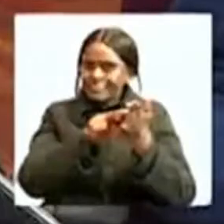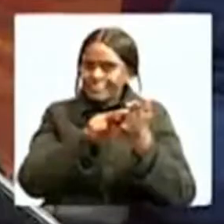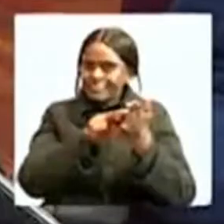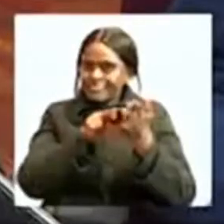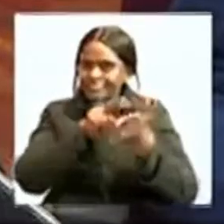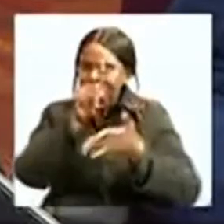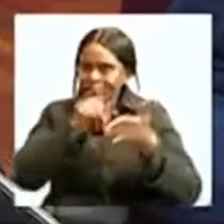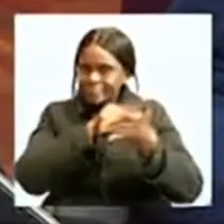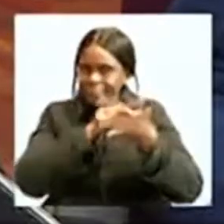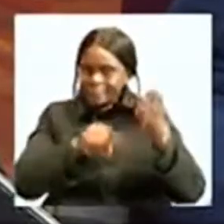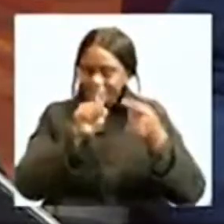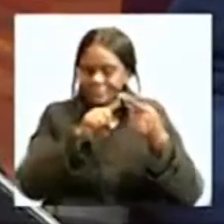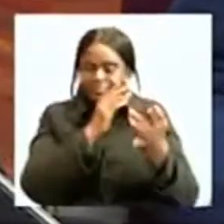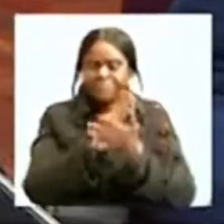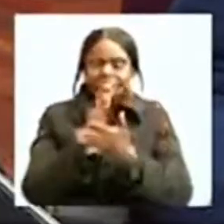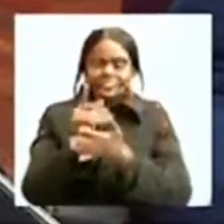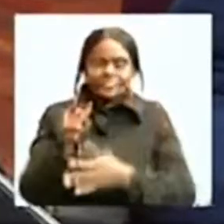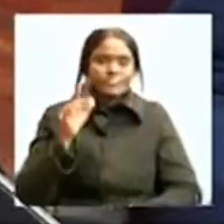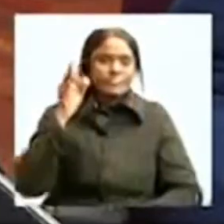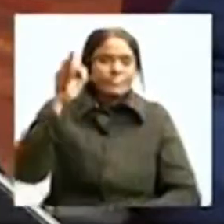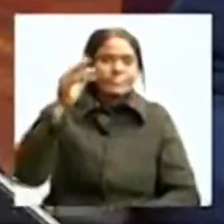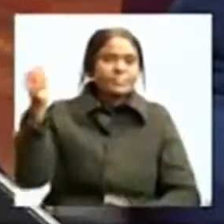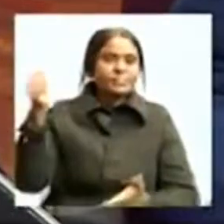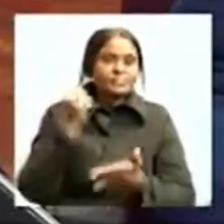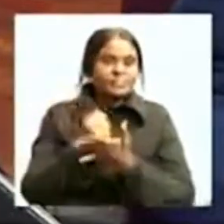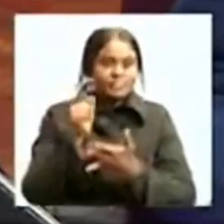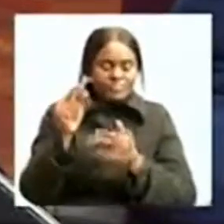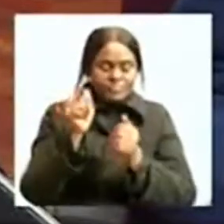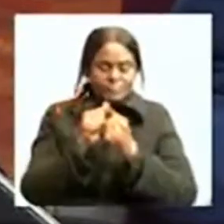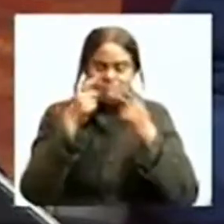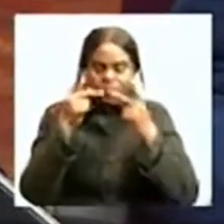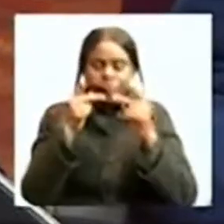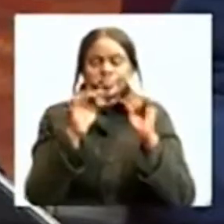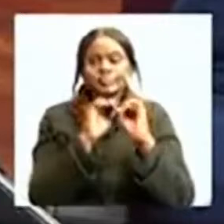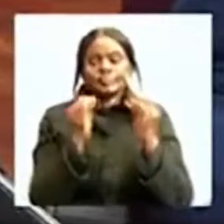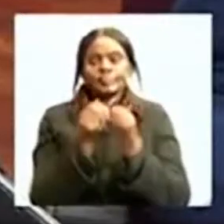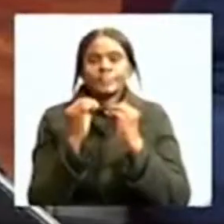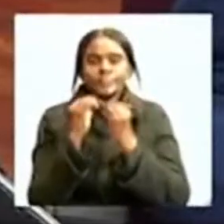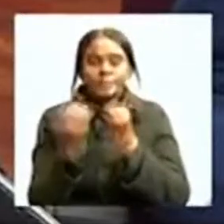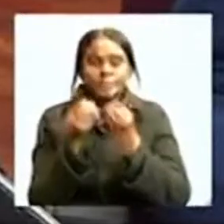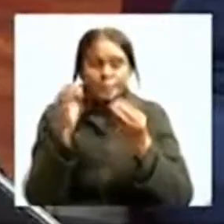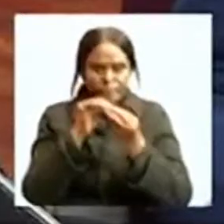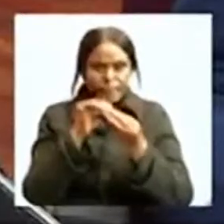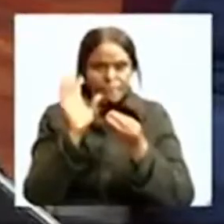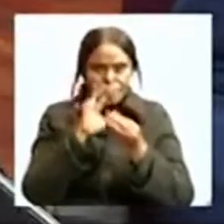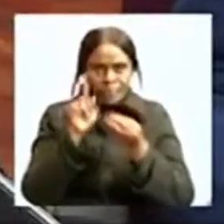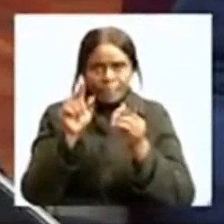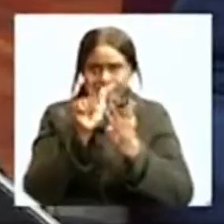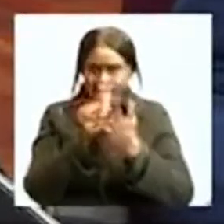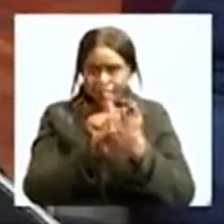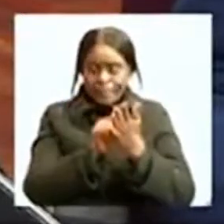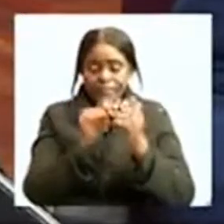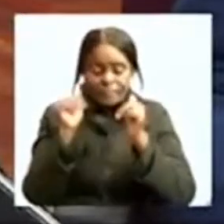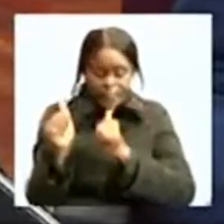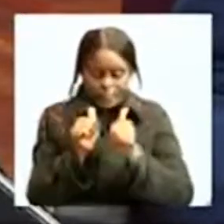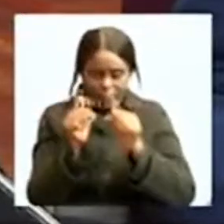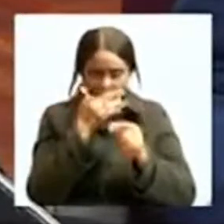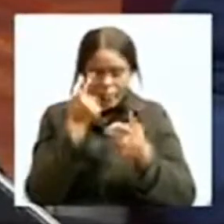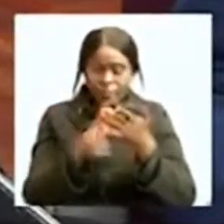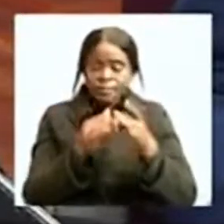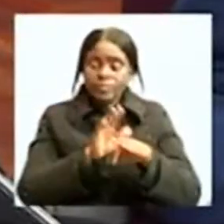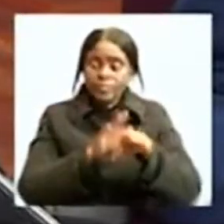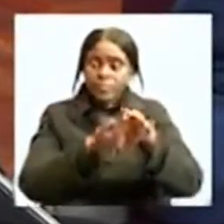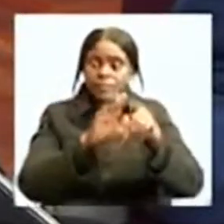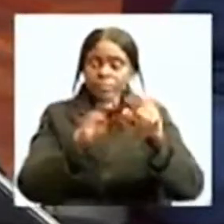blacklisting to prevent future engagement with public entities. Additionally, legal action should be pursued